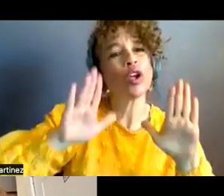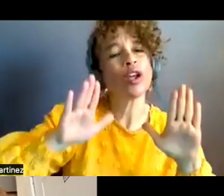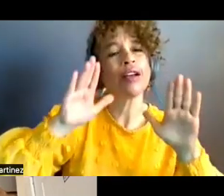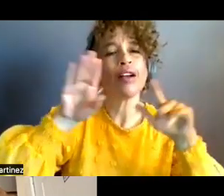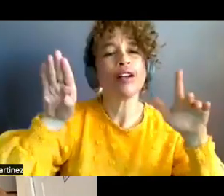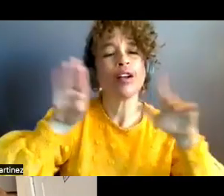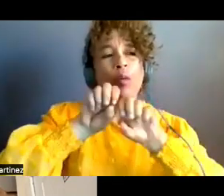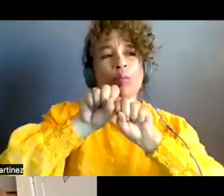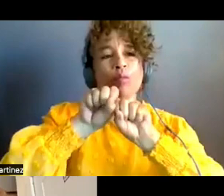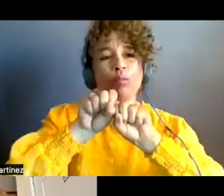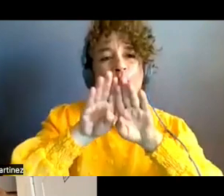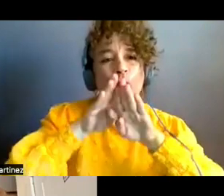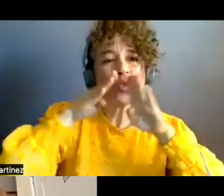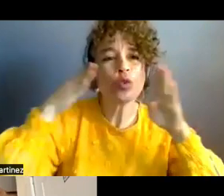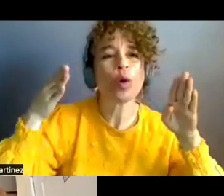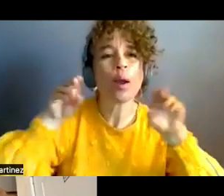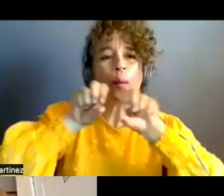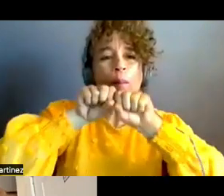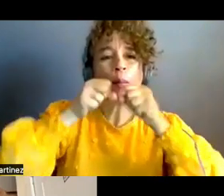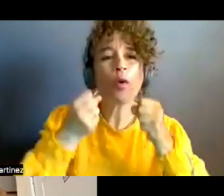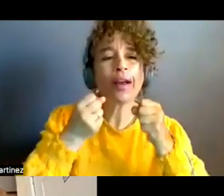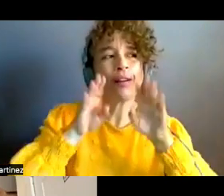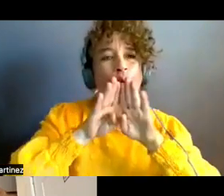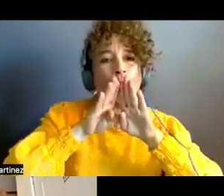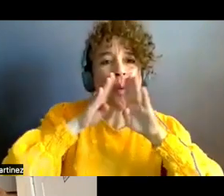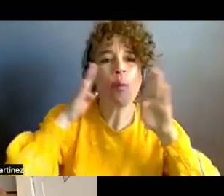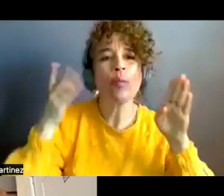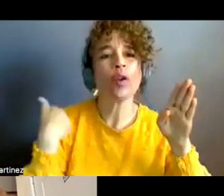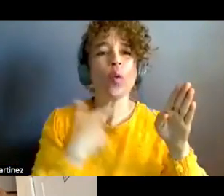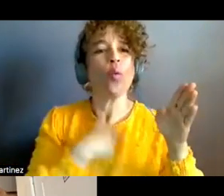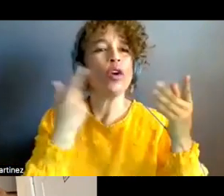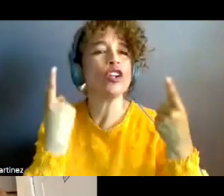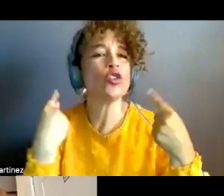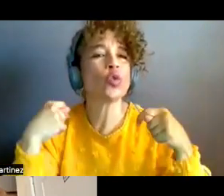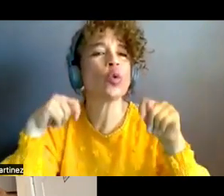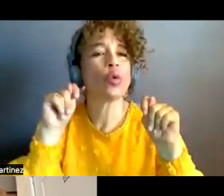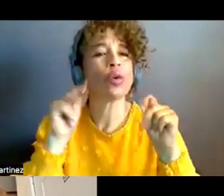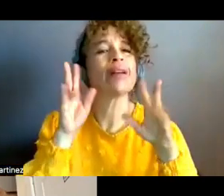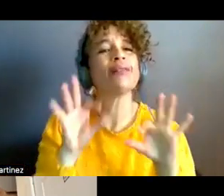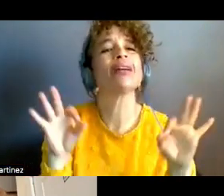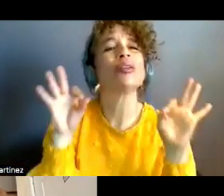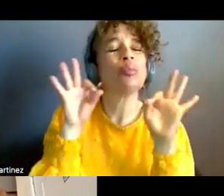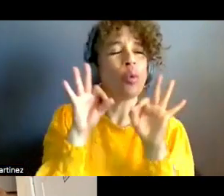open. We try. It's very important.